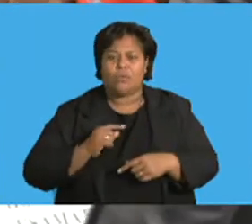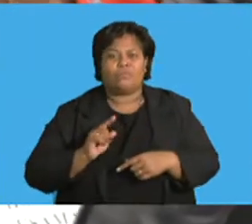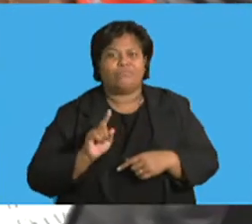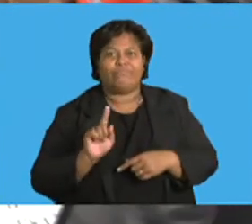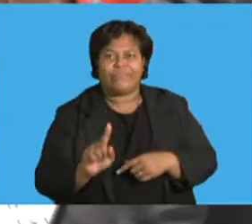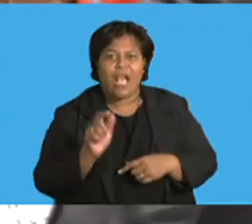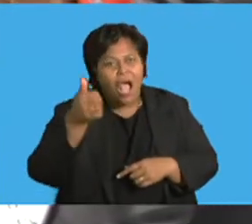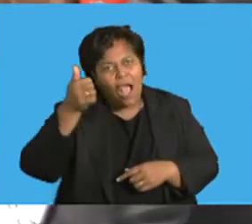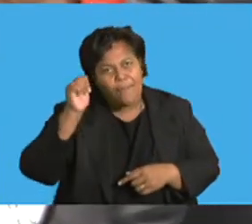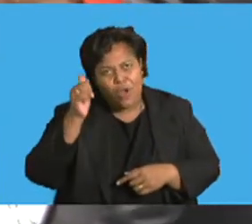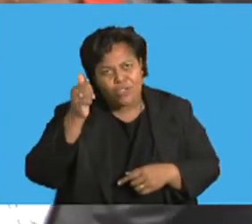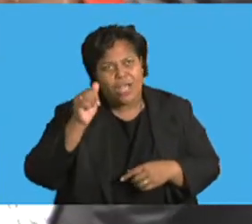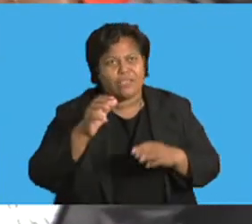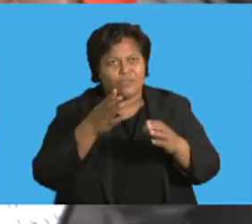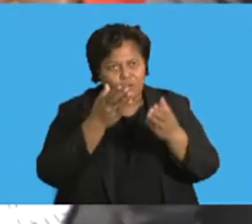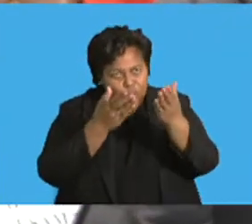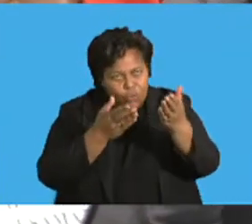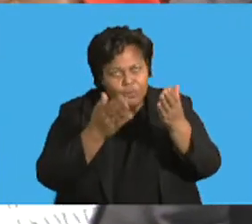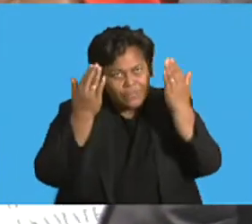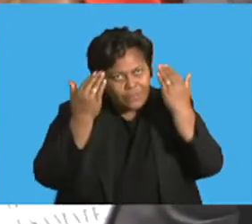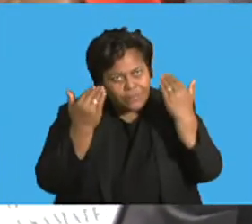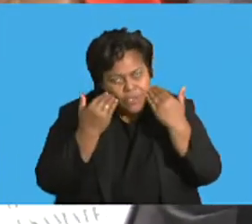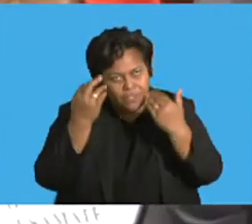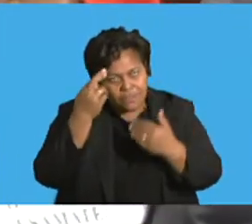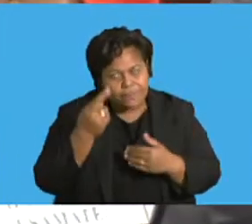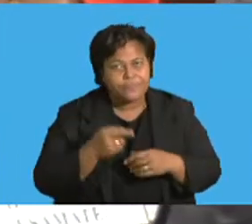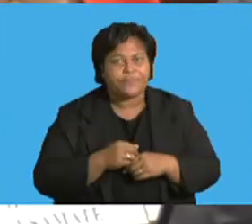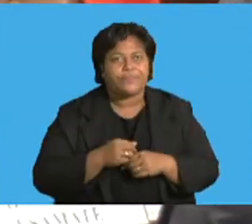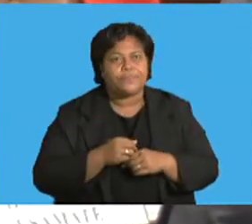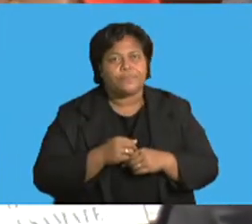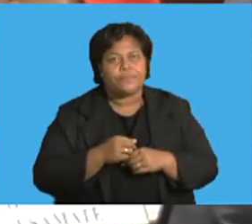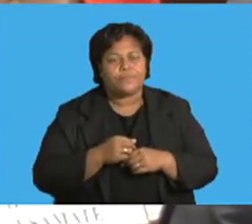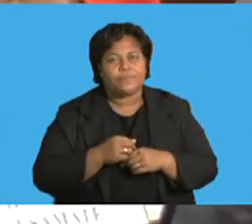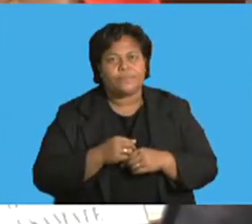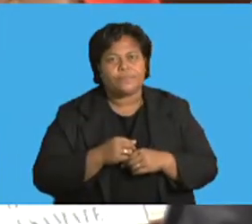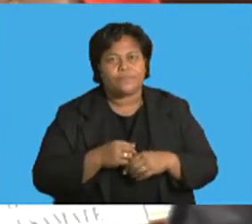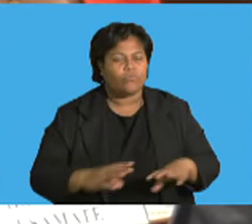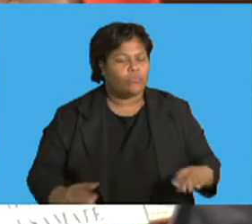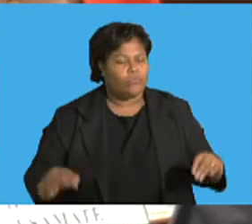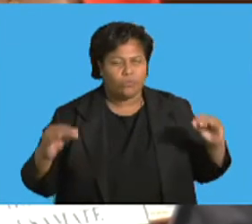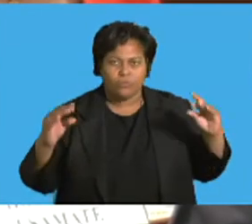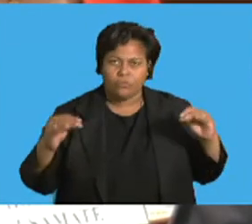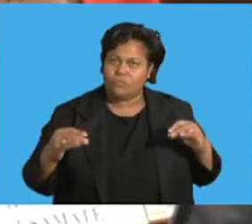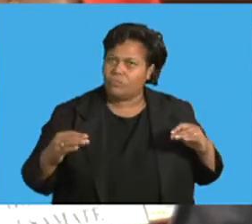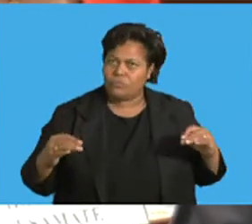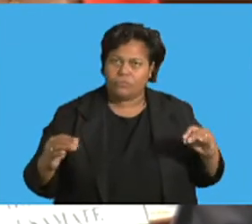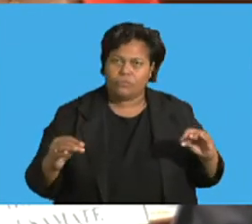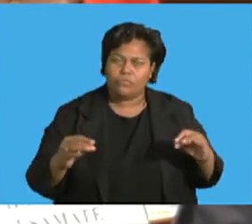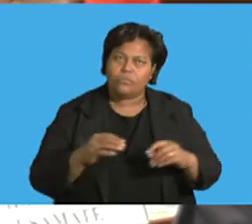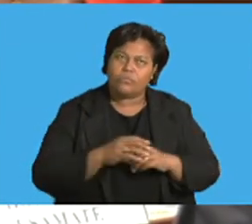sir, to you, Mr. Speaker, sir. Mr. Speaker, sir, Mr. Speaker, sir,